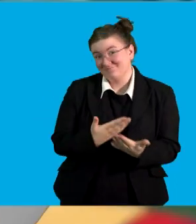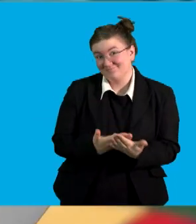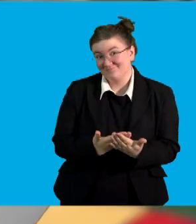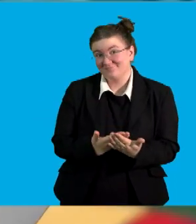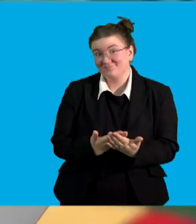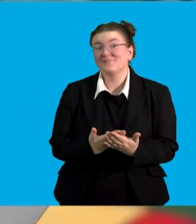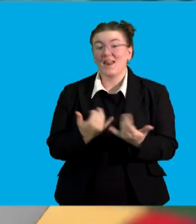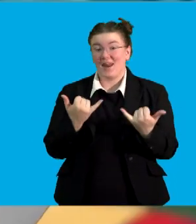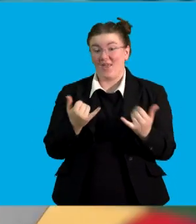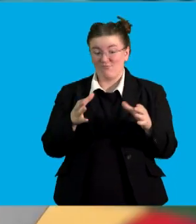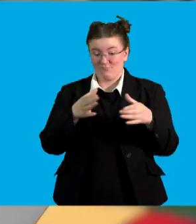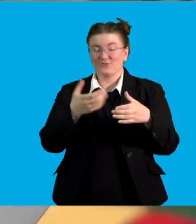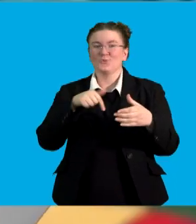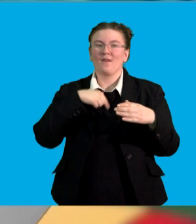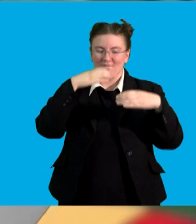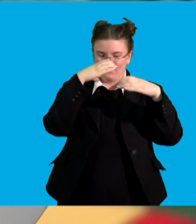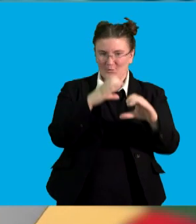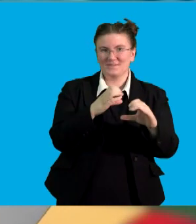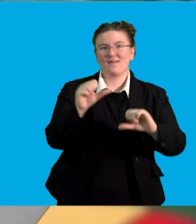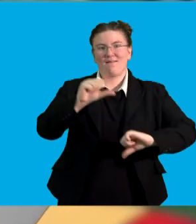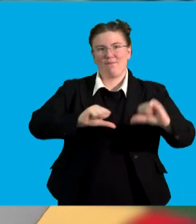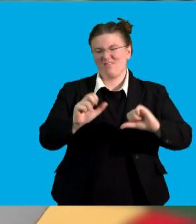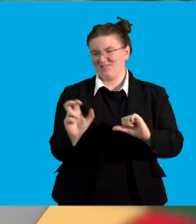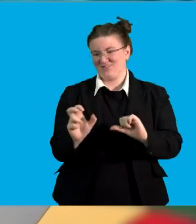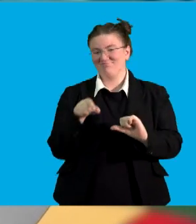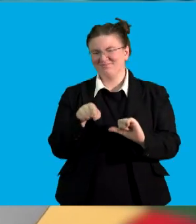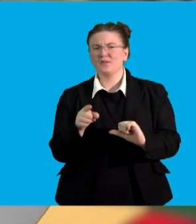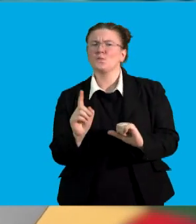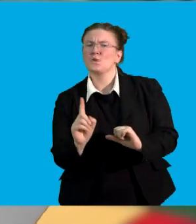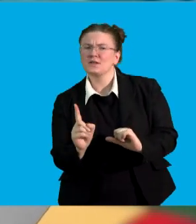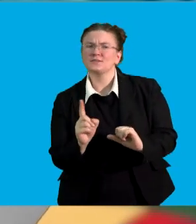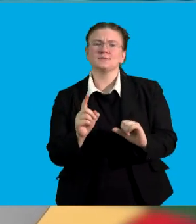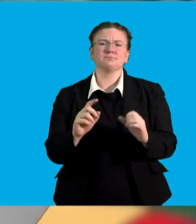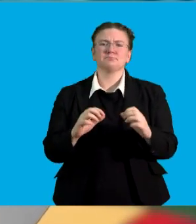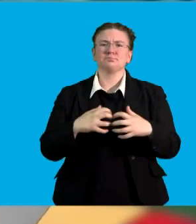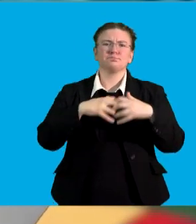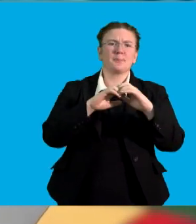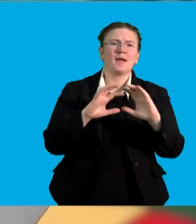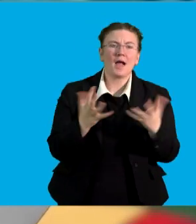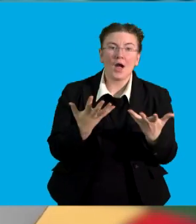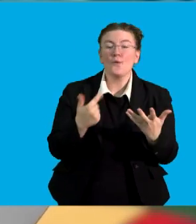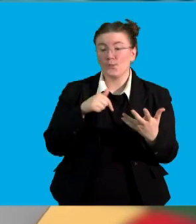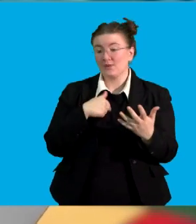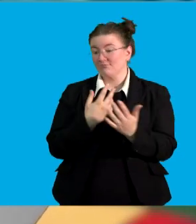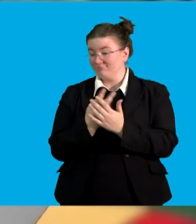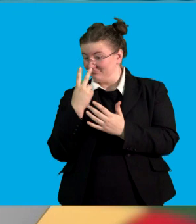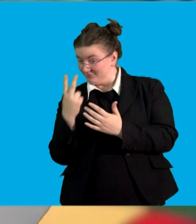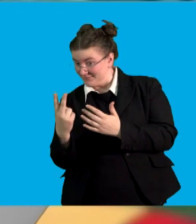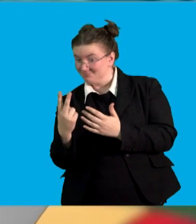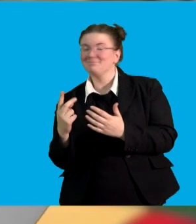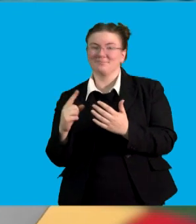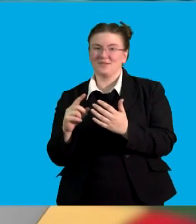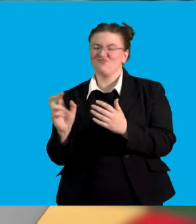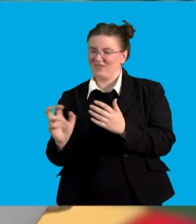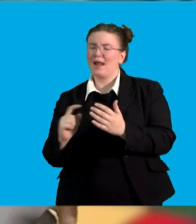this lesson, we are going to be focusing on chemical reactions, what they are, how are they formed, and how can we tell if a chemical reaction has taken